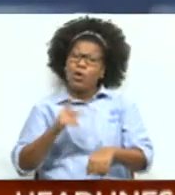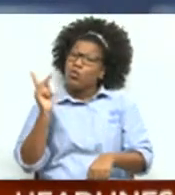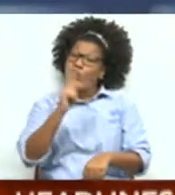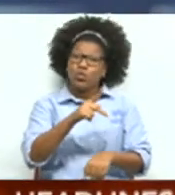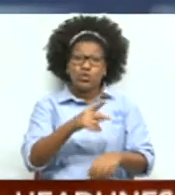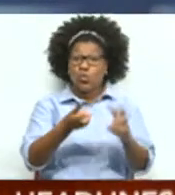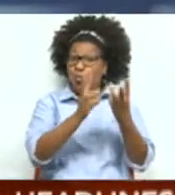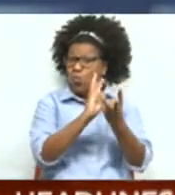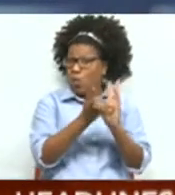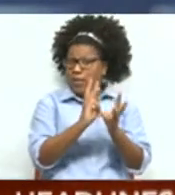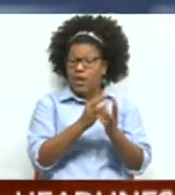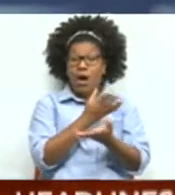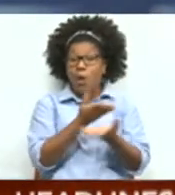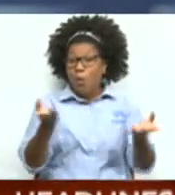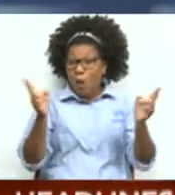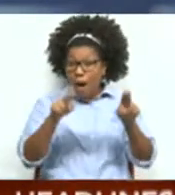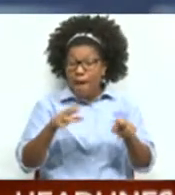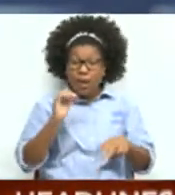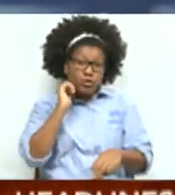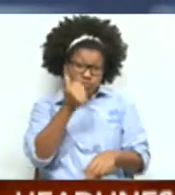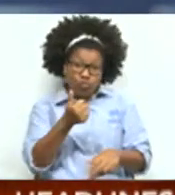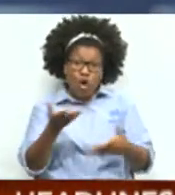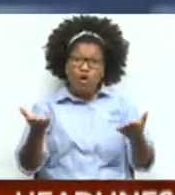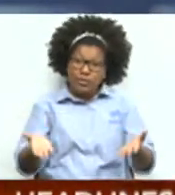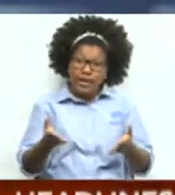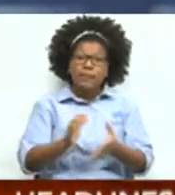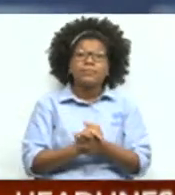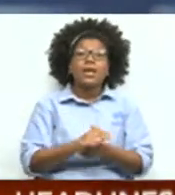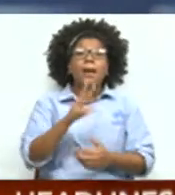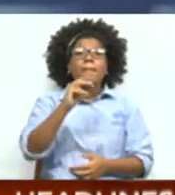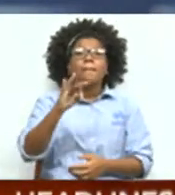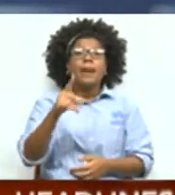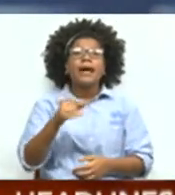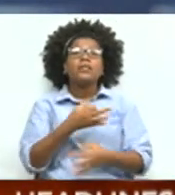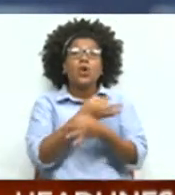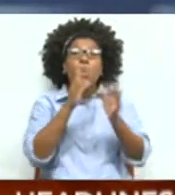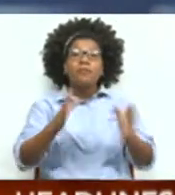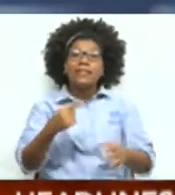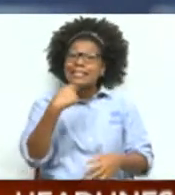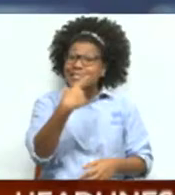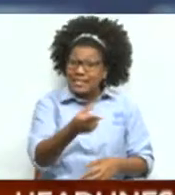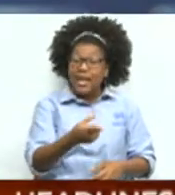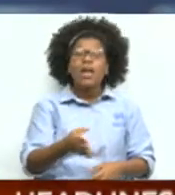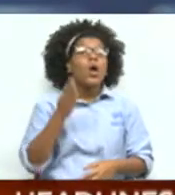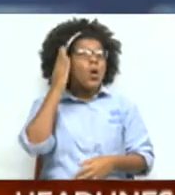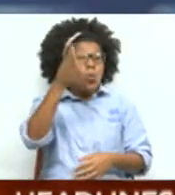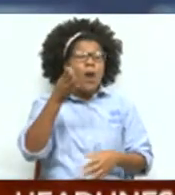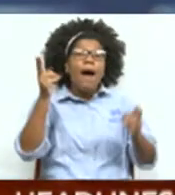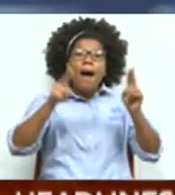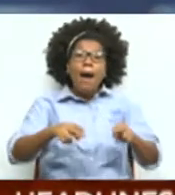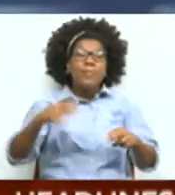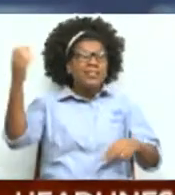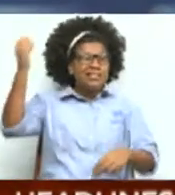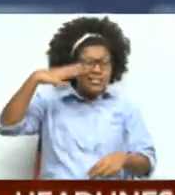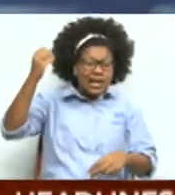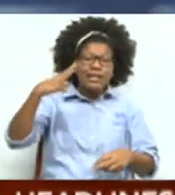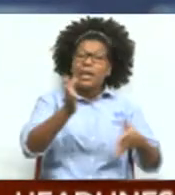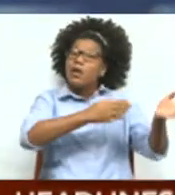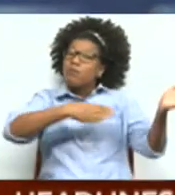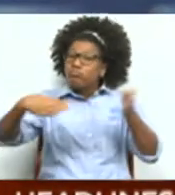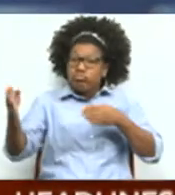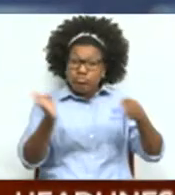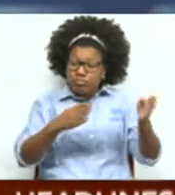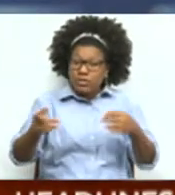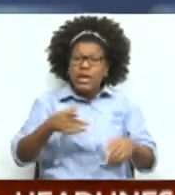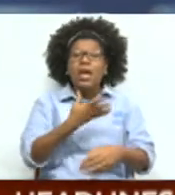for tomorrow. The Met Office says expect sunny, hazy, and at times breezy conditions to be interrupted by